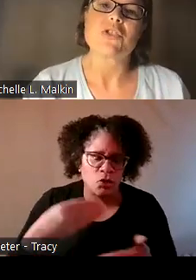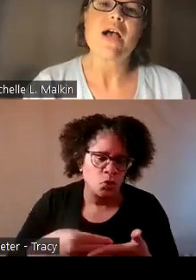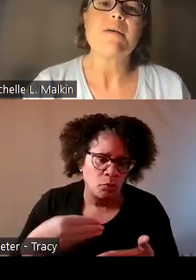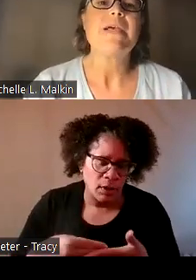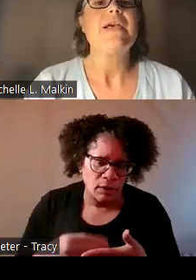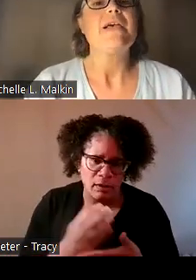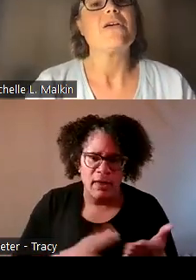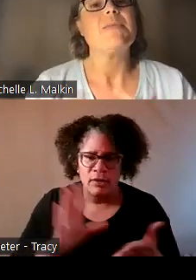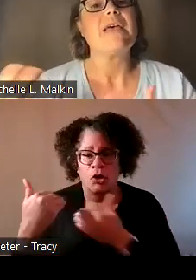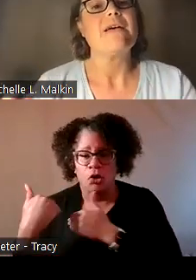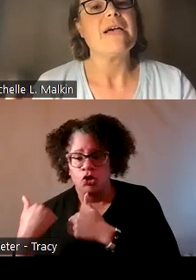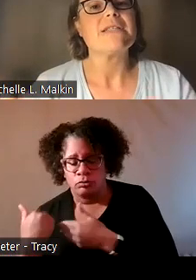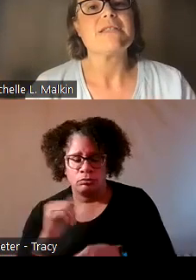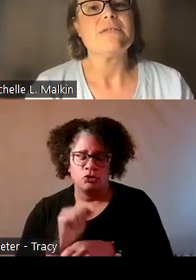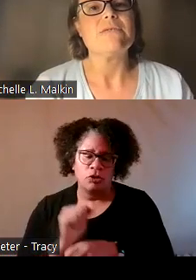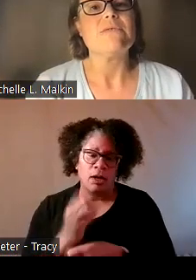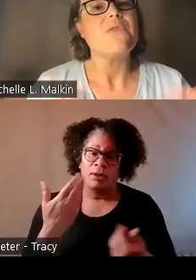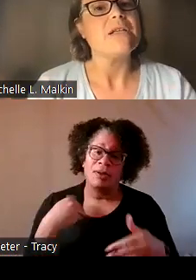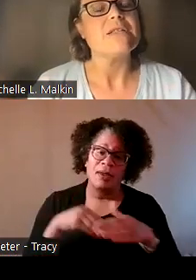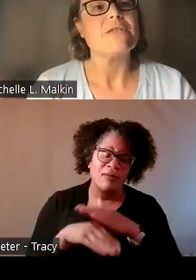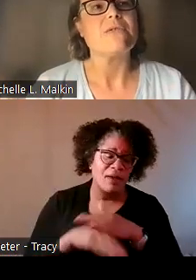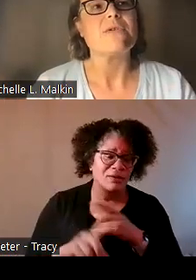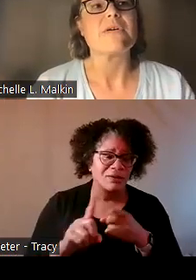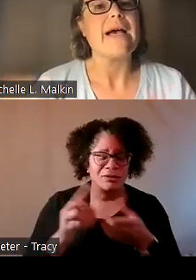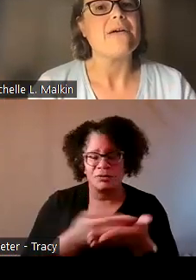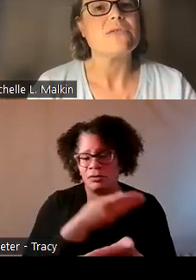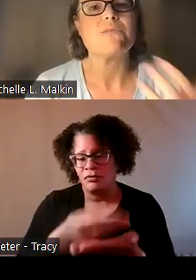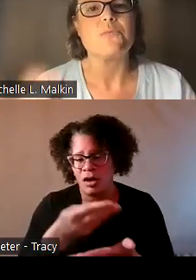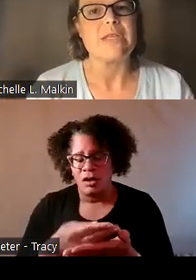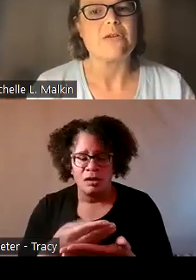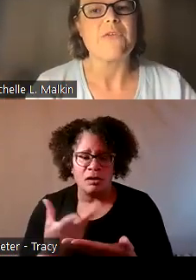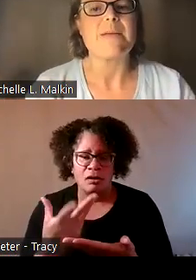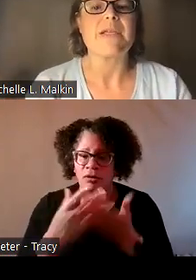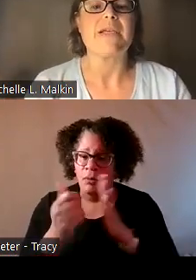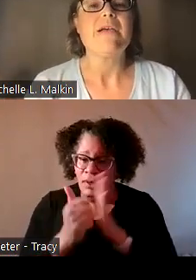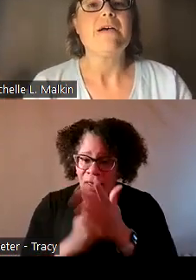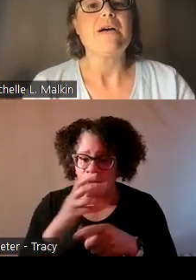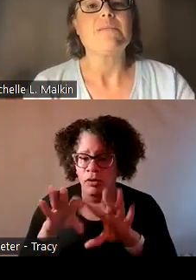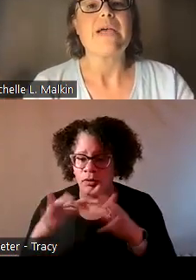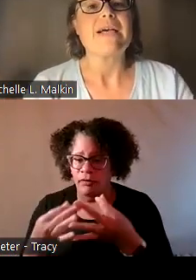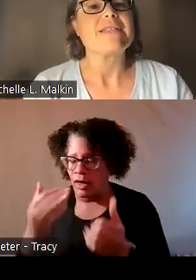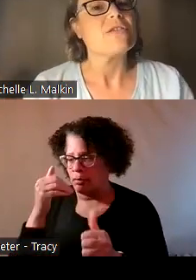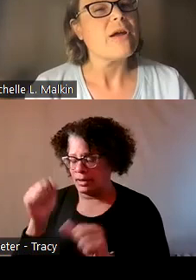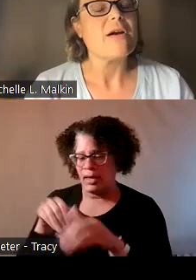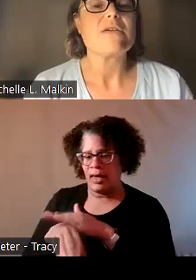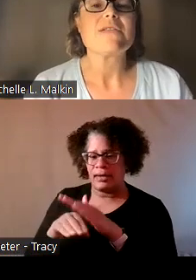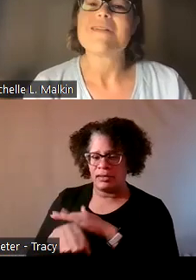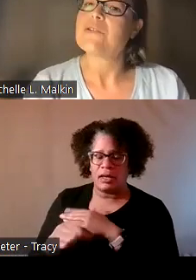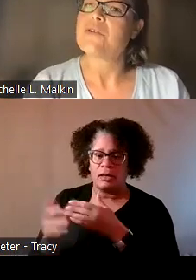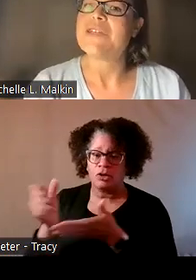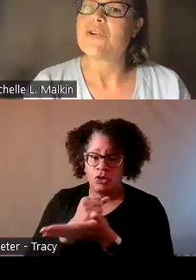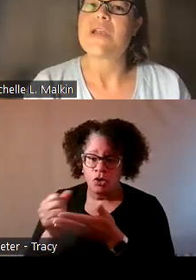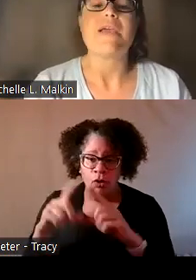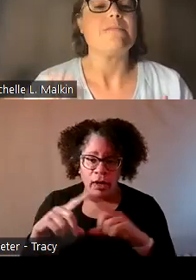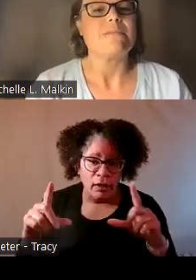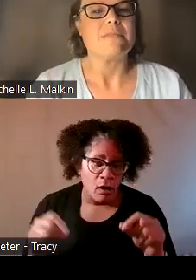of their job. It could be they have access to funds or accounts within their family, access to credit cards that aren't